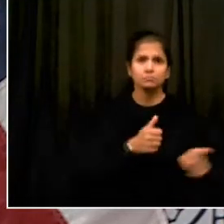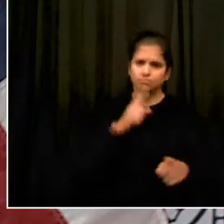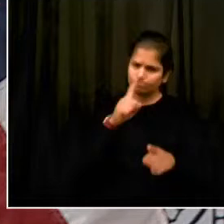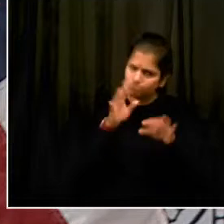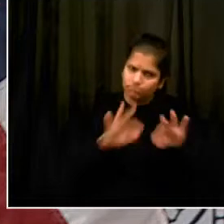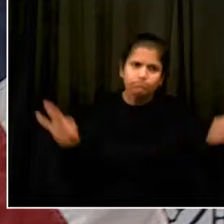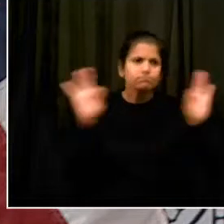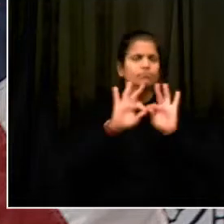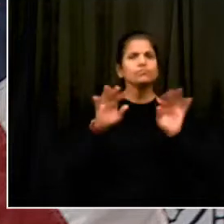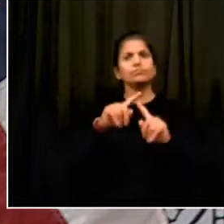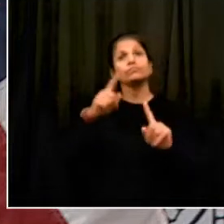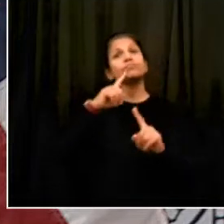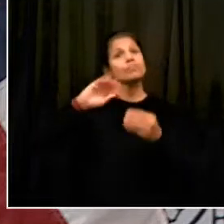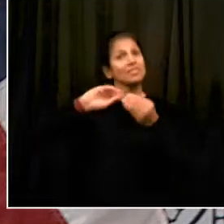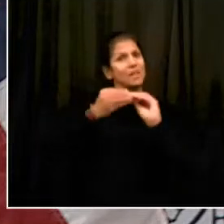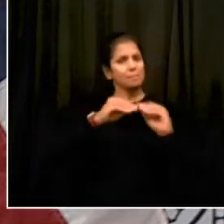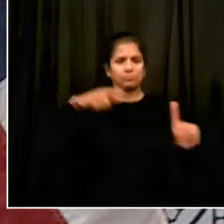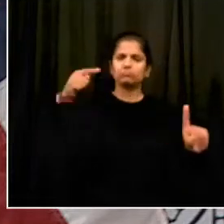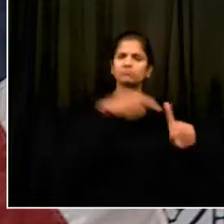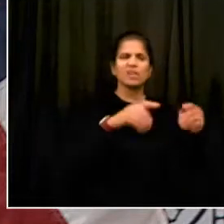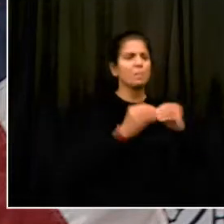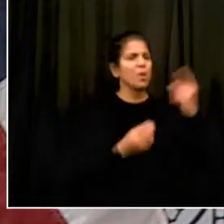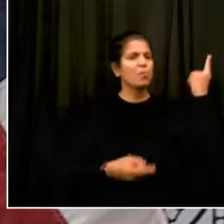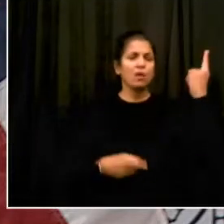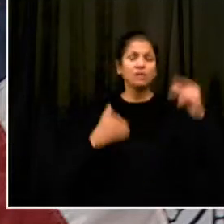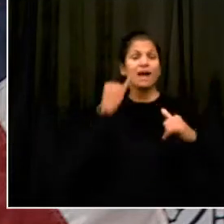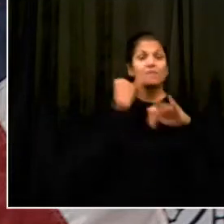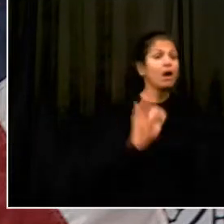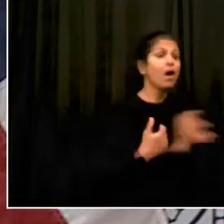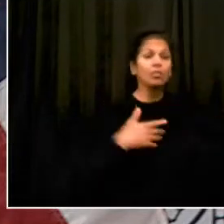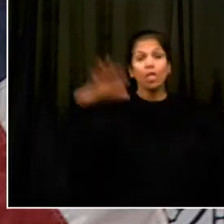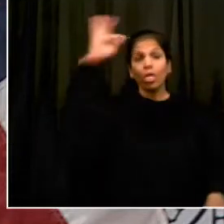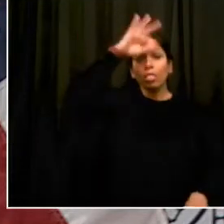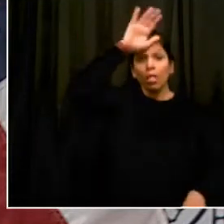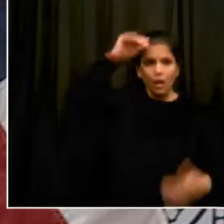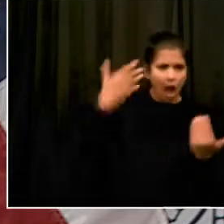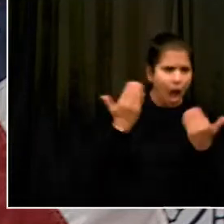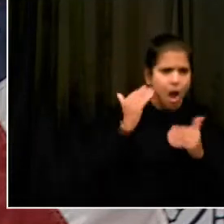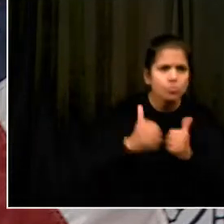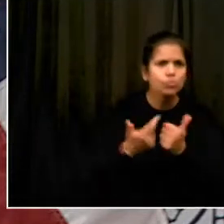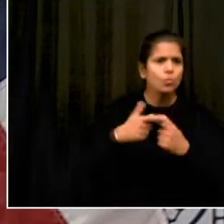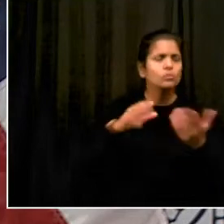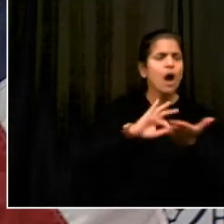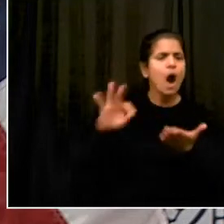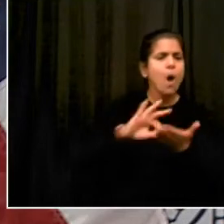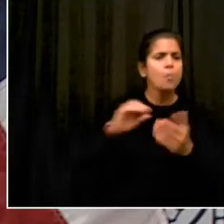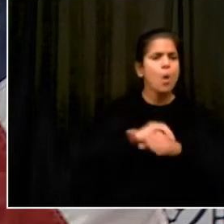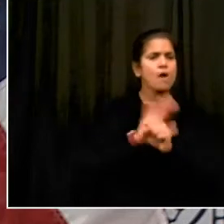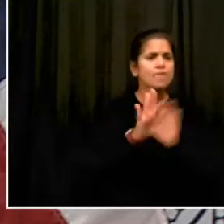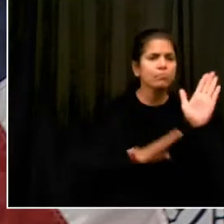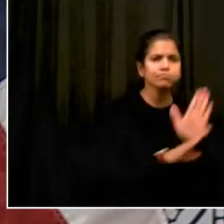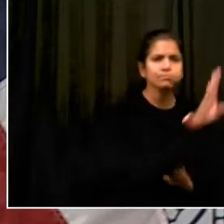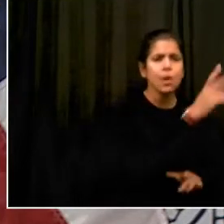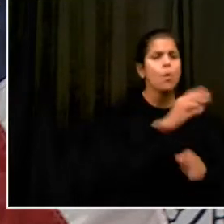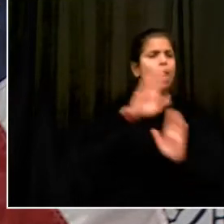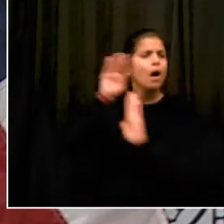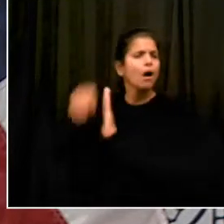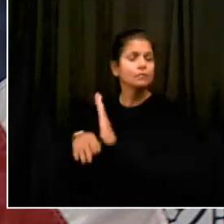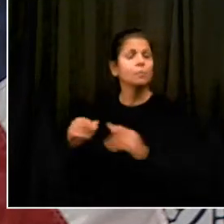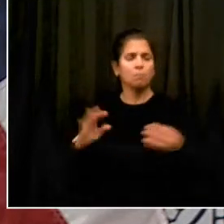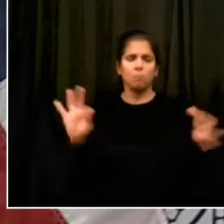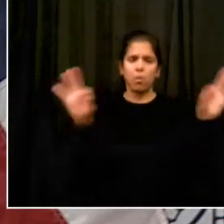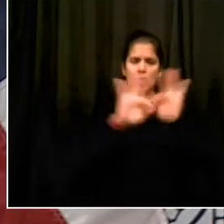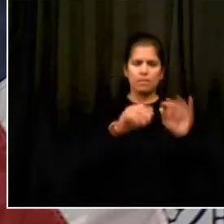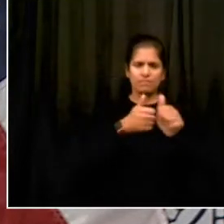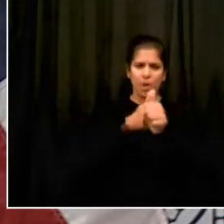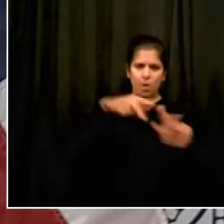making them even more stringent and exacting. Had conversations with our stakeholders, conversations with the